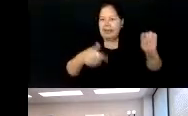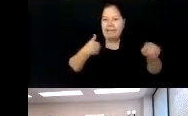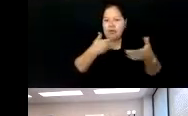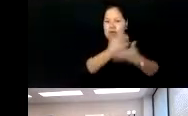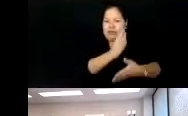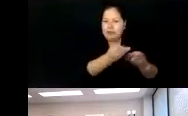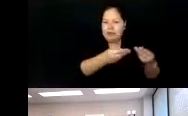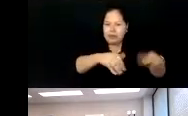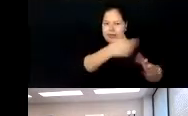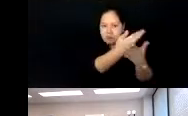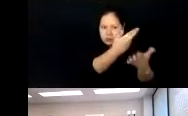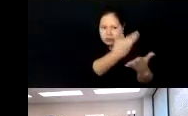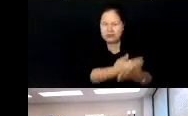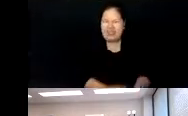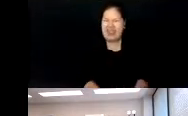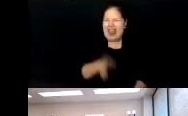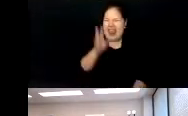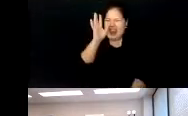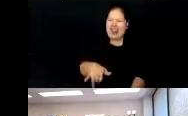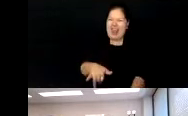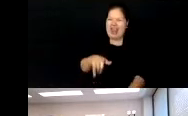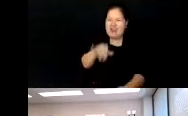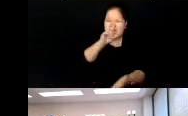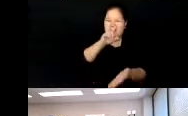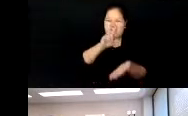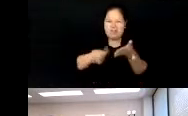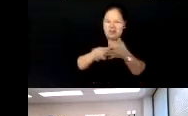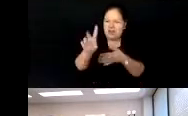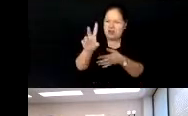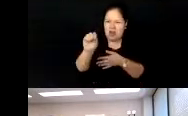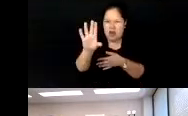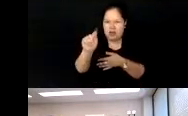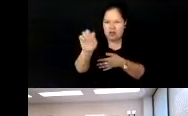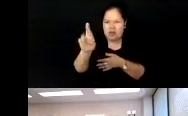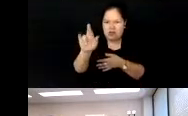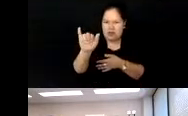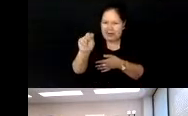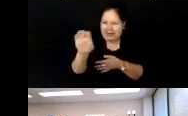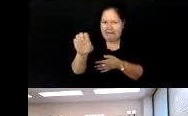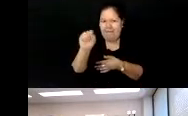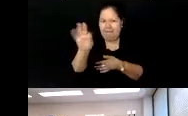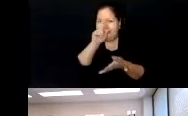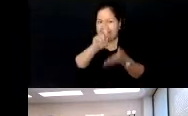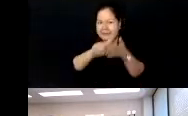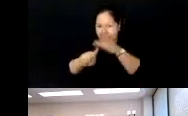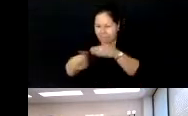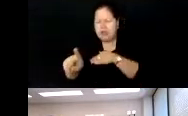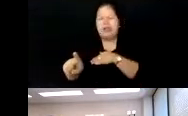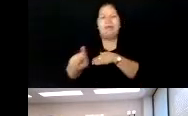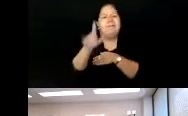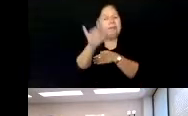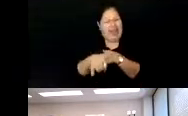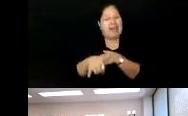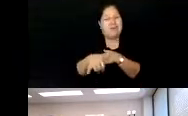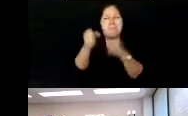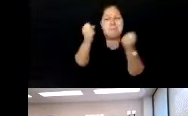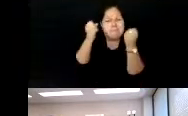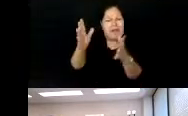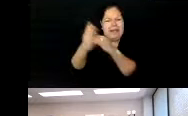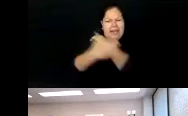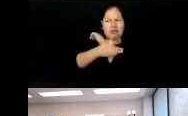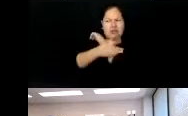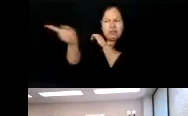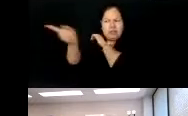This doctrine of discovery has subsequently been relied upon by many countries in the Americas, essentially